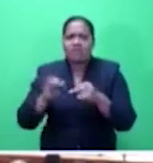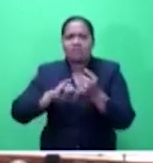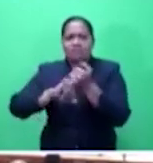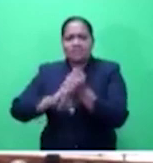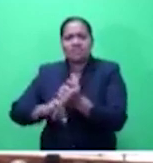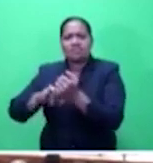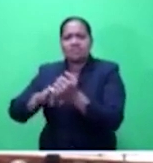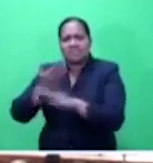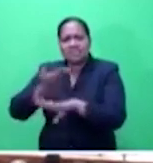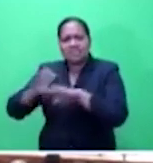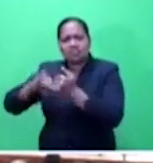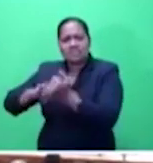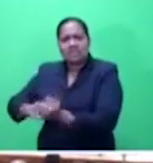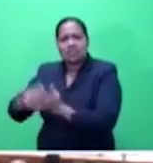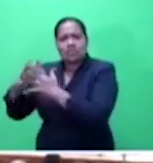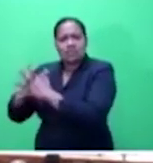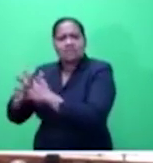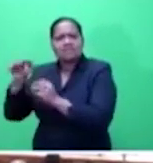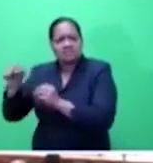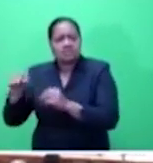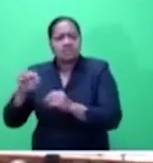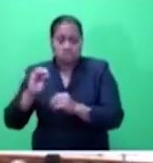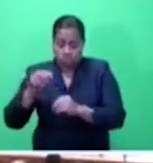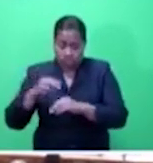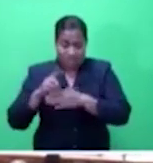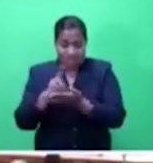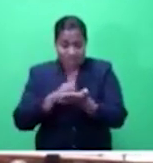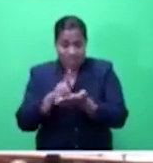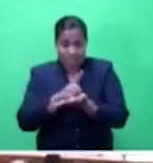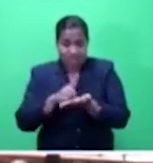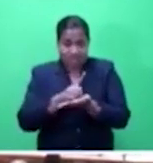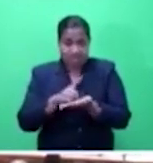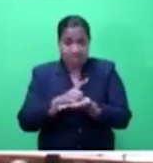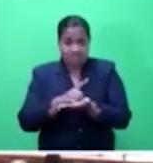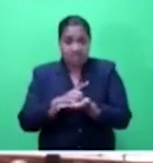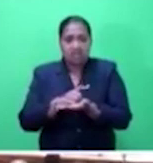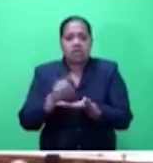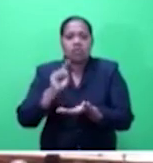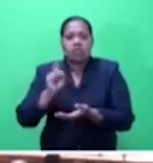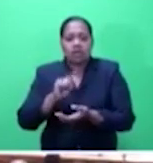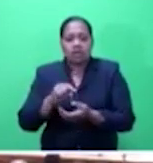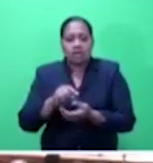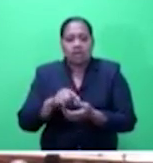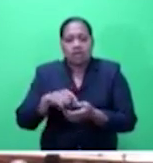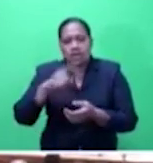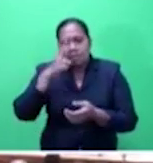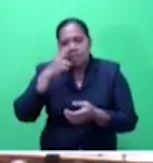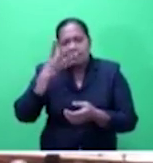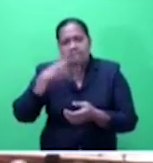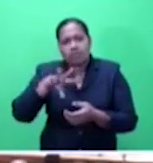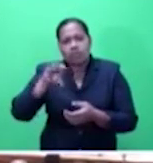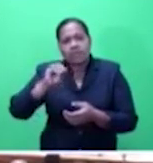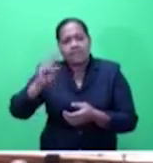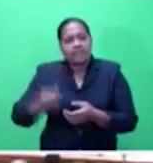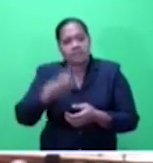The disease ultimately claimed the lives of an estimated 40,000 Fijians,